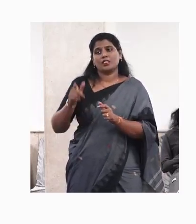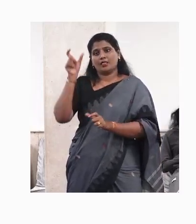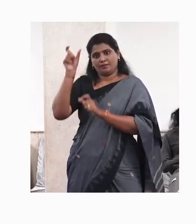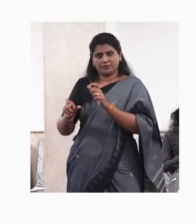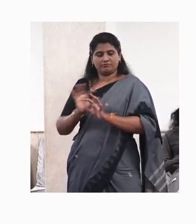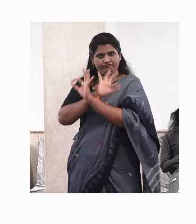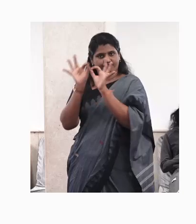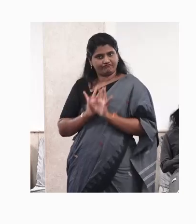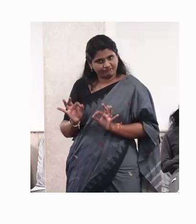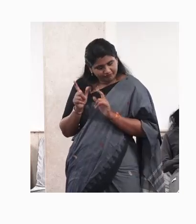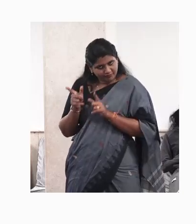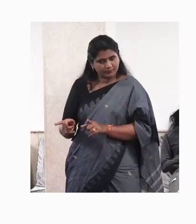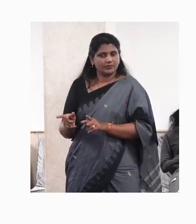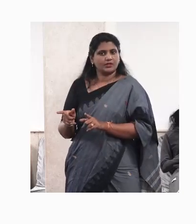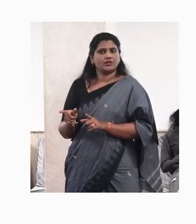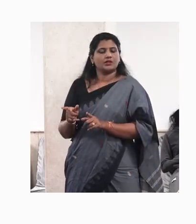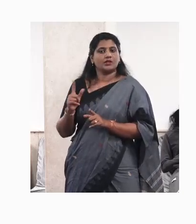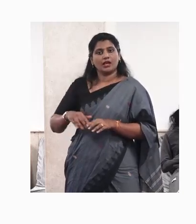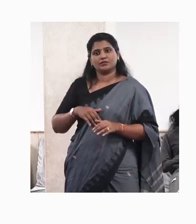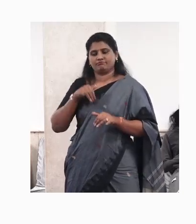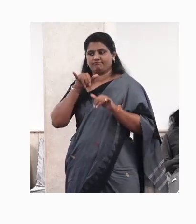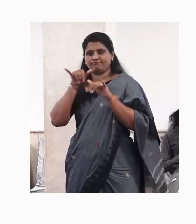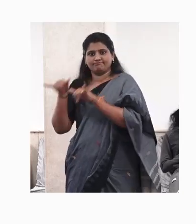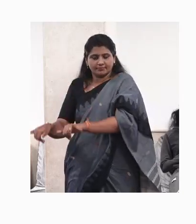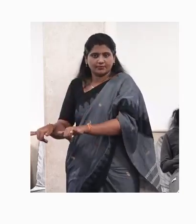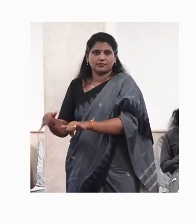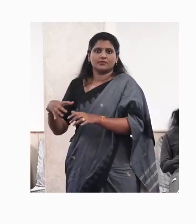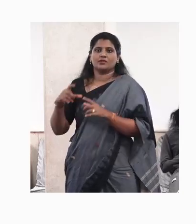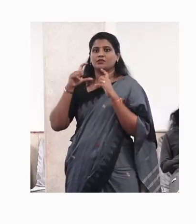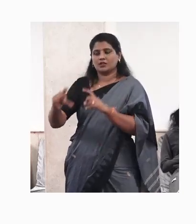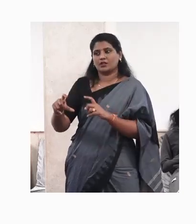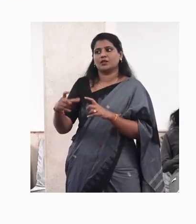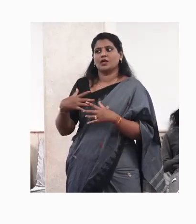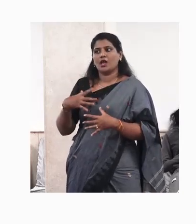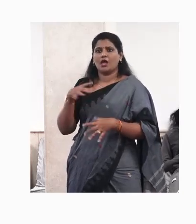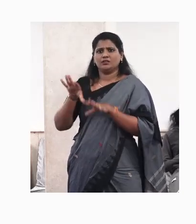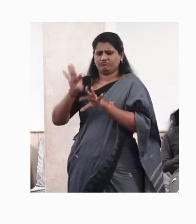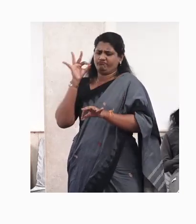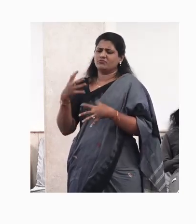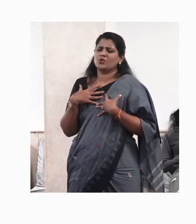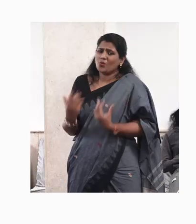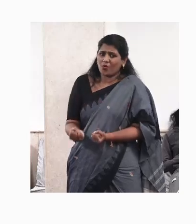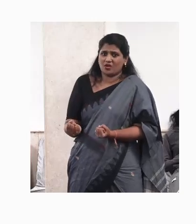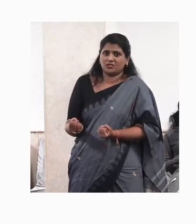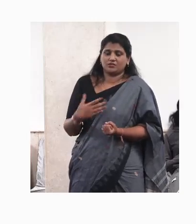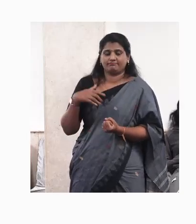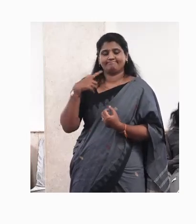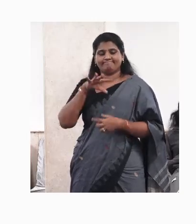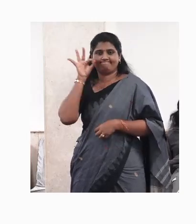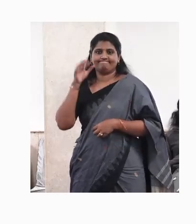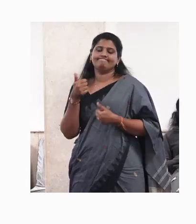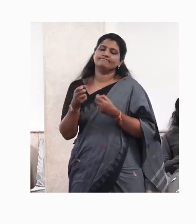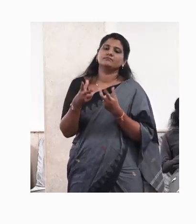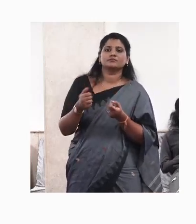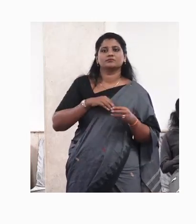the person enters a care center if the person so desires or chooses to, right? And often the